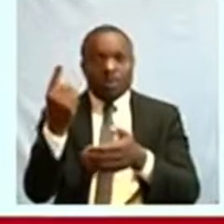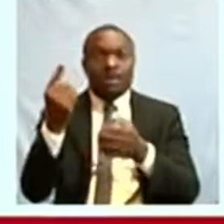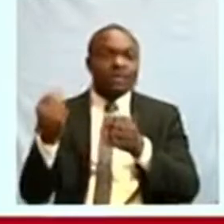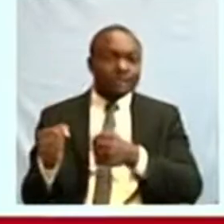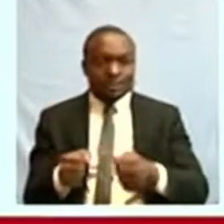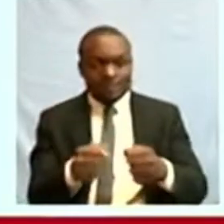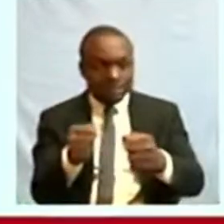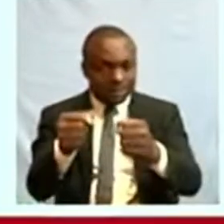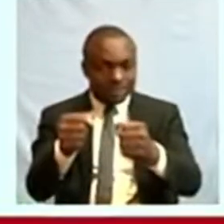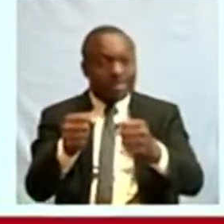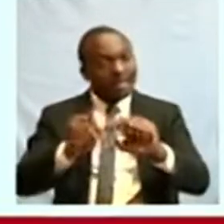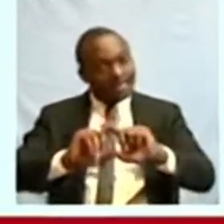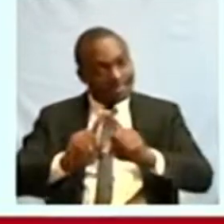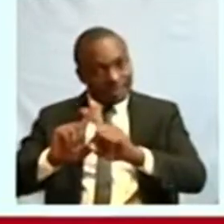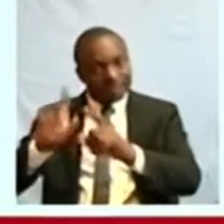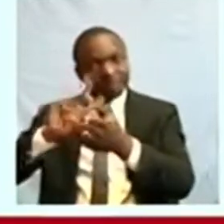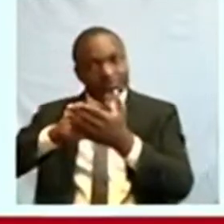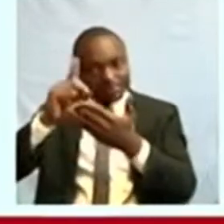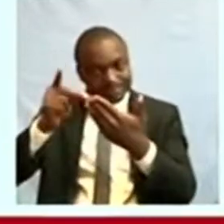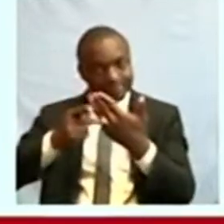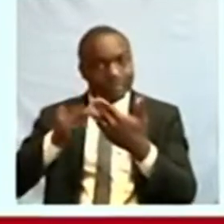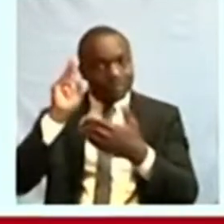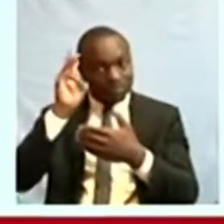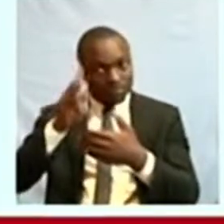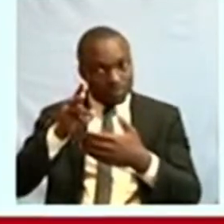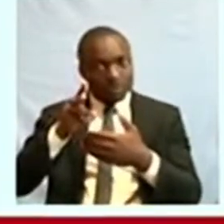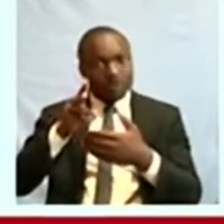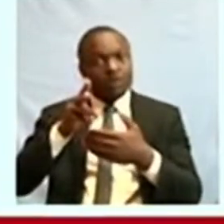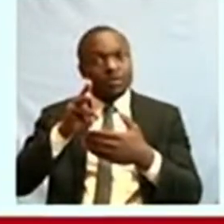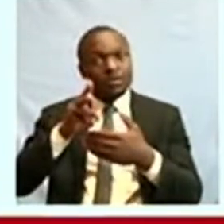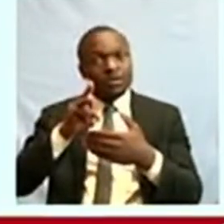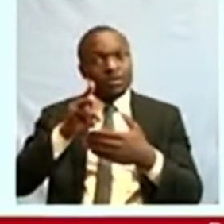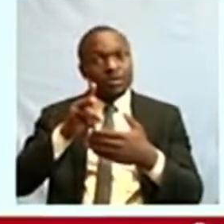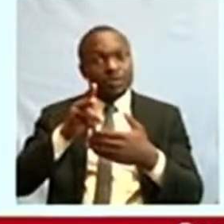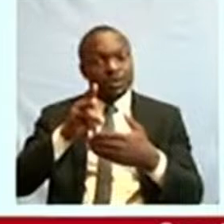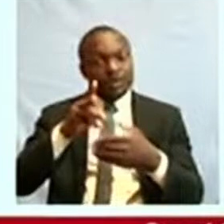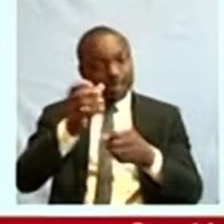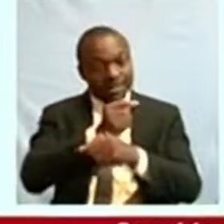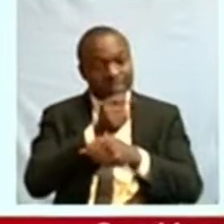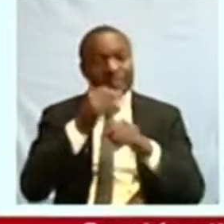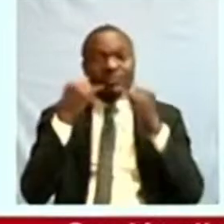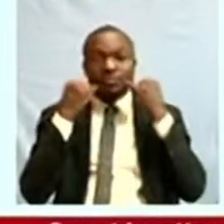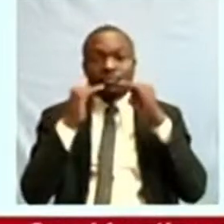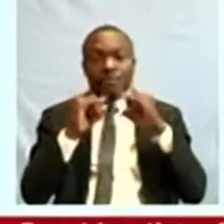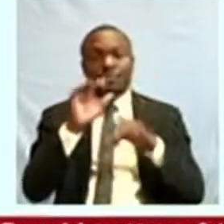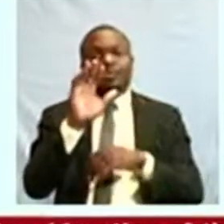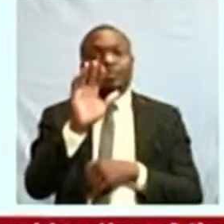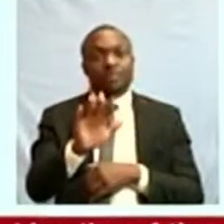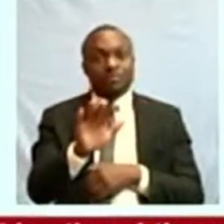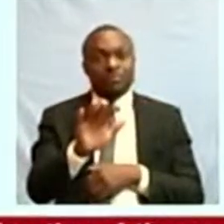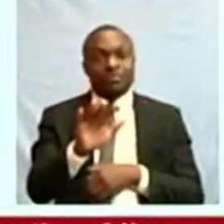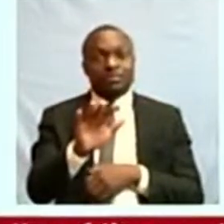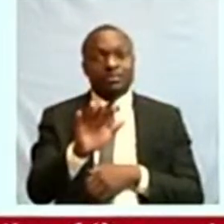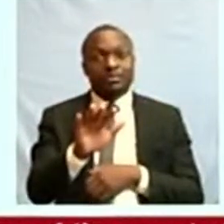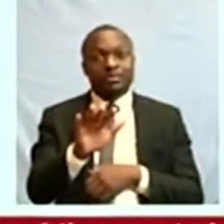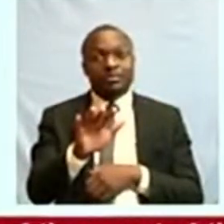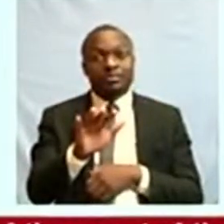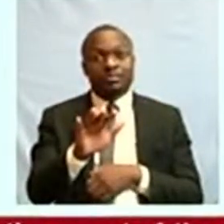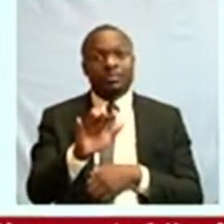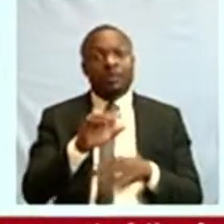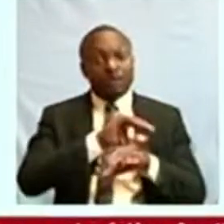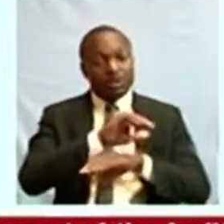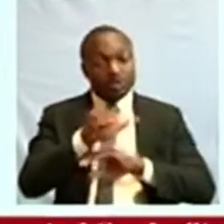and different programs will be able to pull information from there. So what would that mean is then all